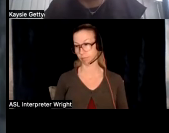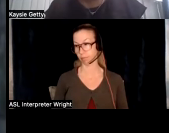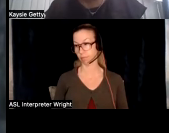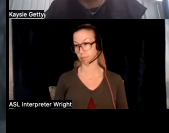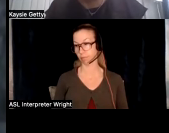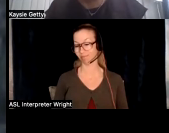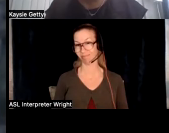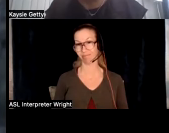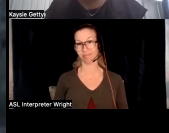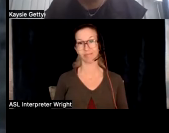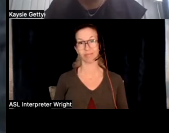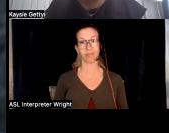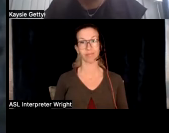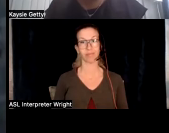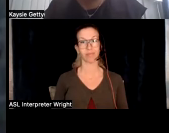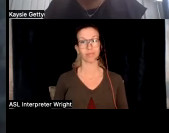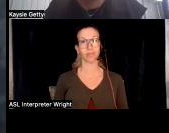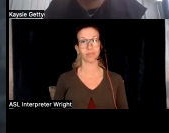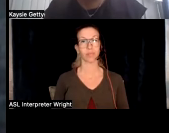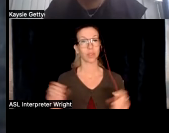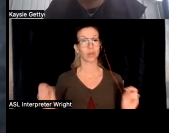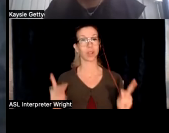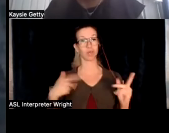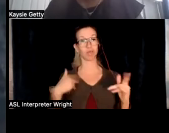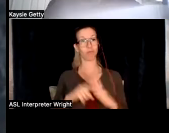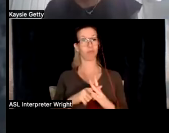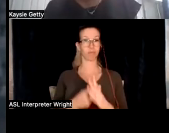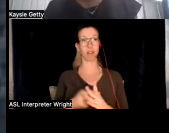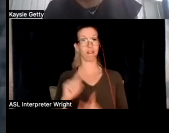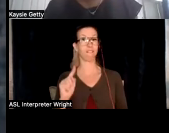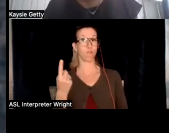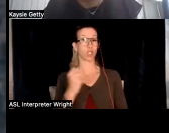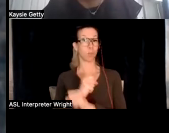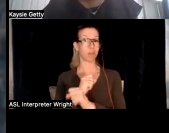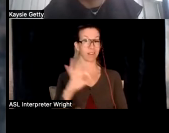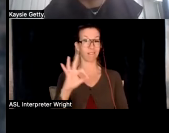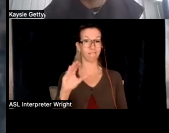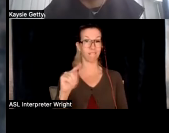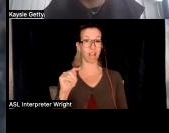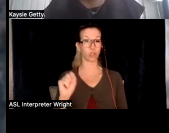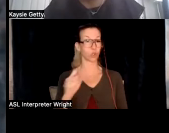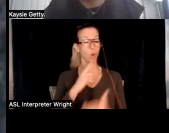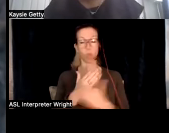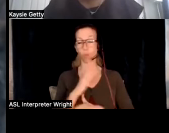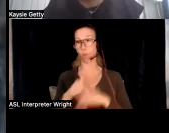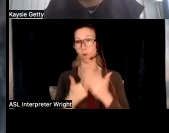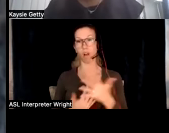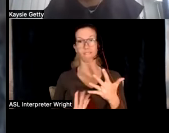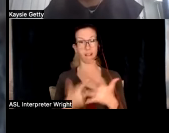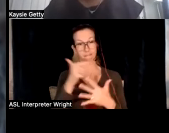All right, so I'm going to tackle our first protective factors. We're going to go through all 5. Here you see our sort of standard definition for